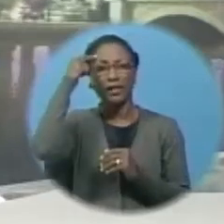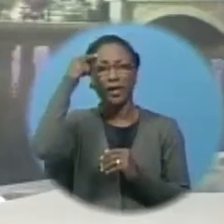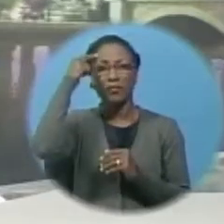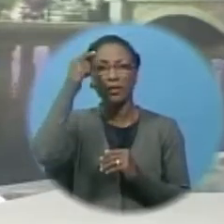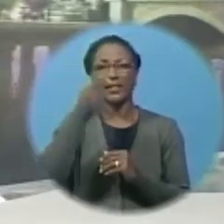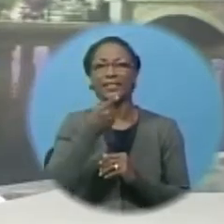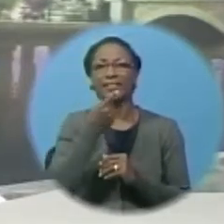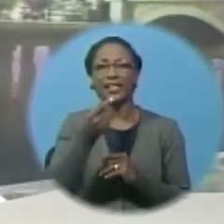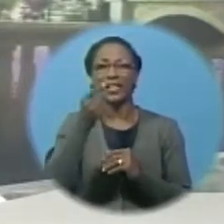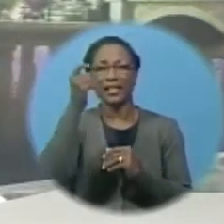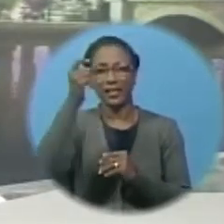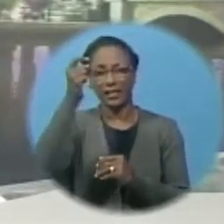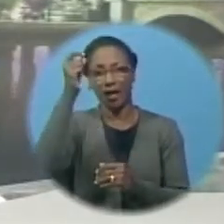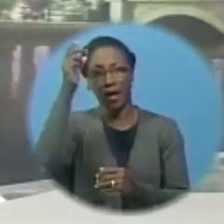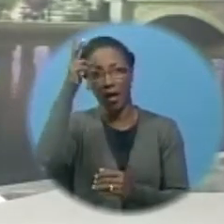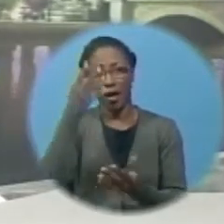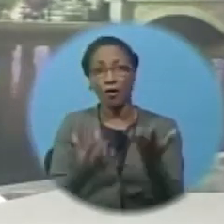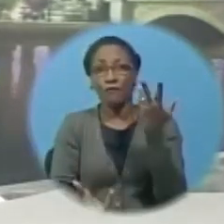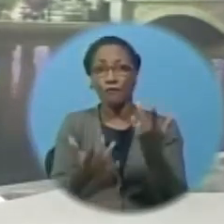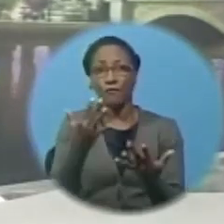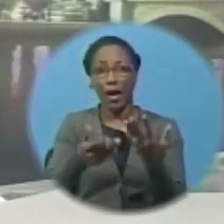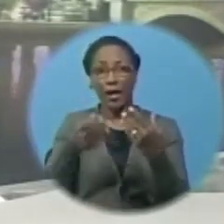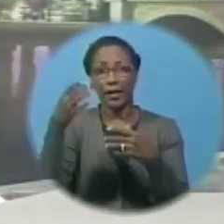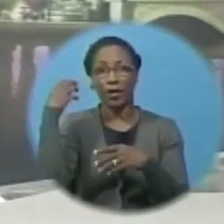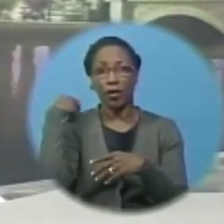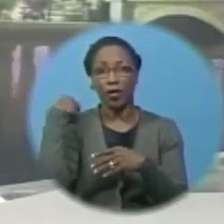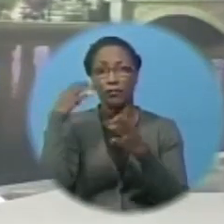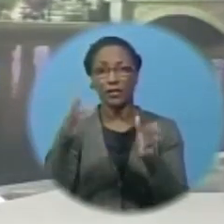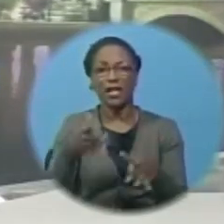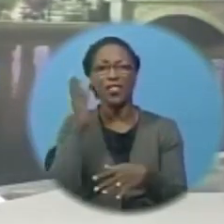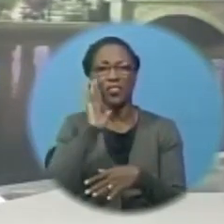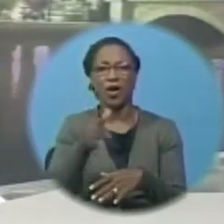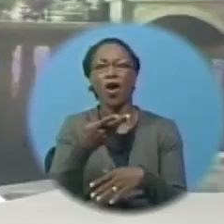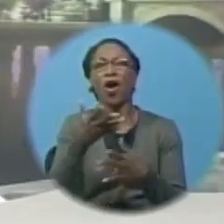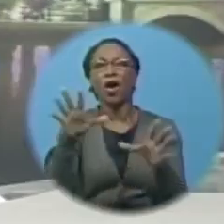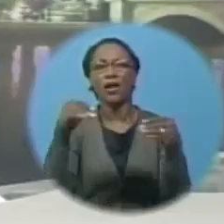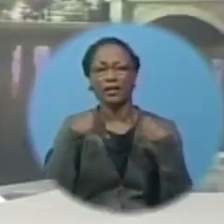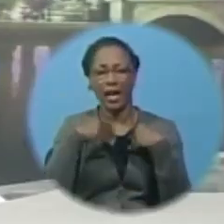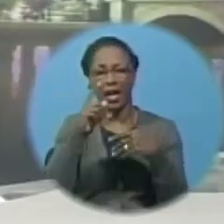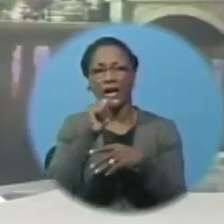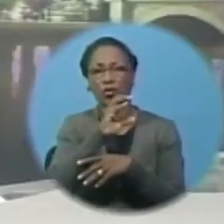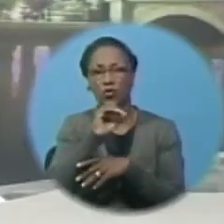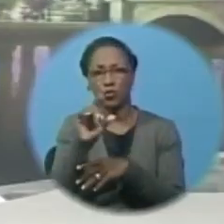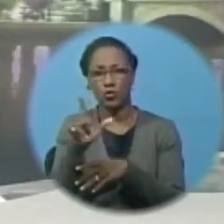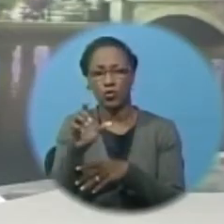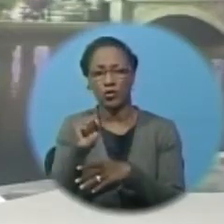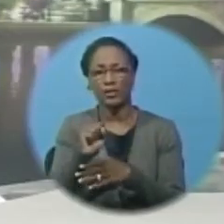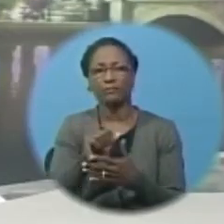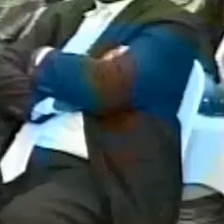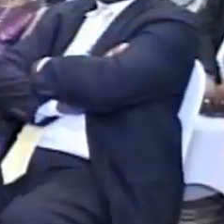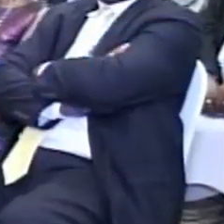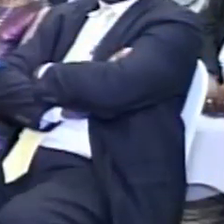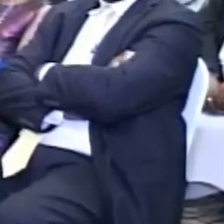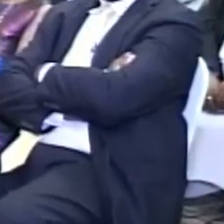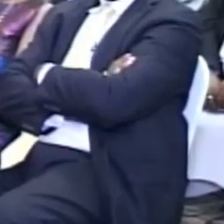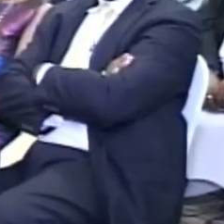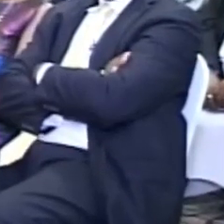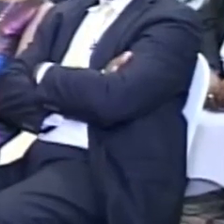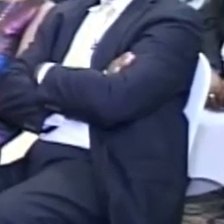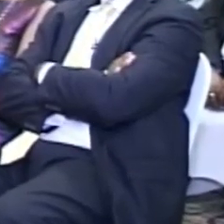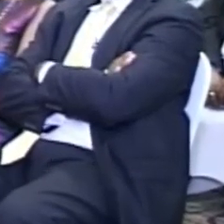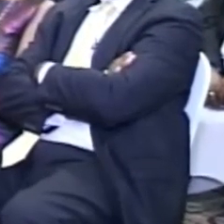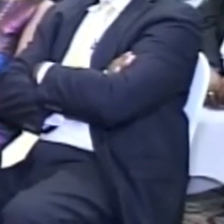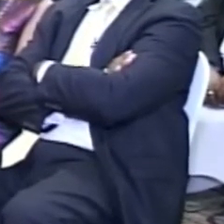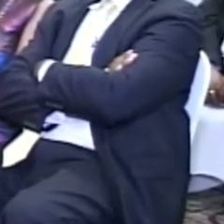Government is assuring fire officials that they will be getting the tools they need to get the job done. Attorney General Adriel Brathwaite